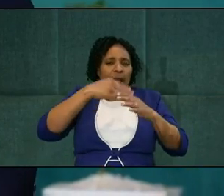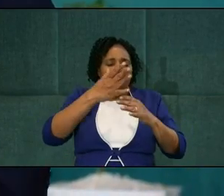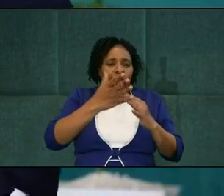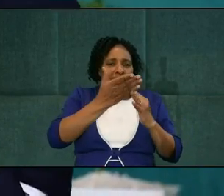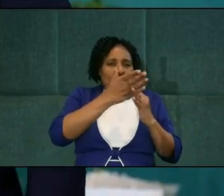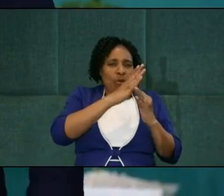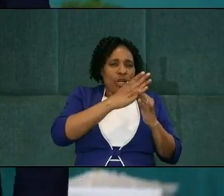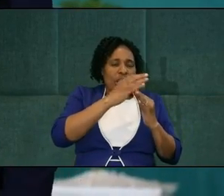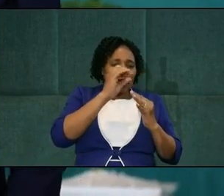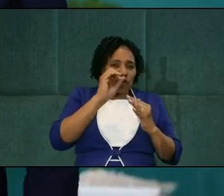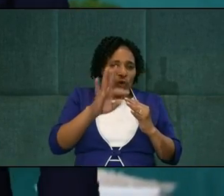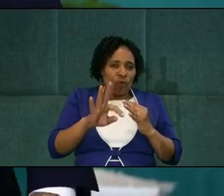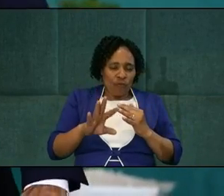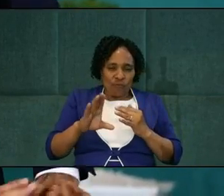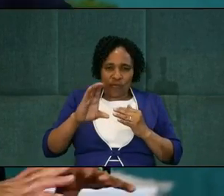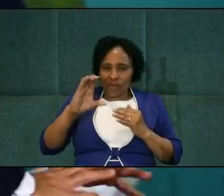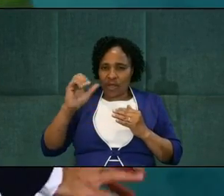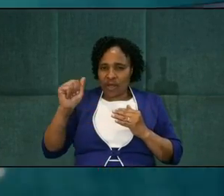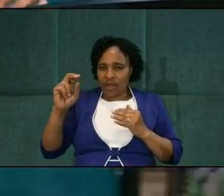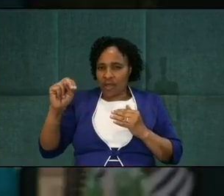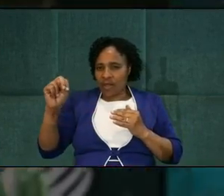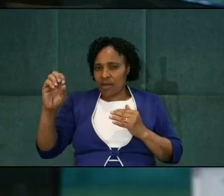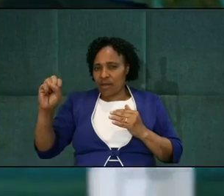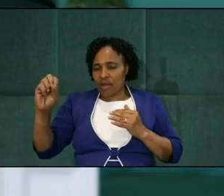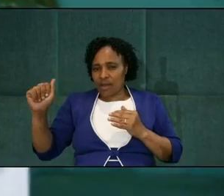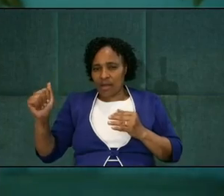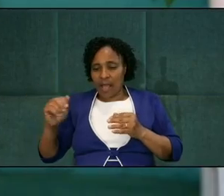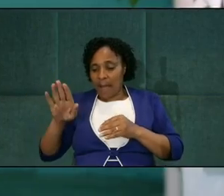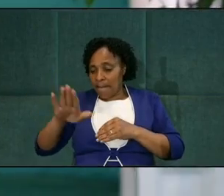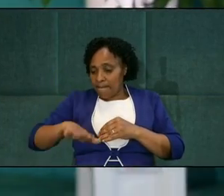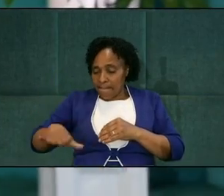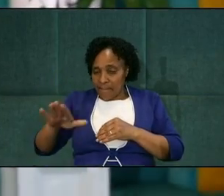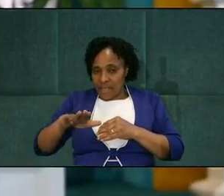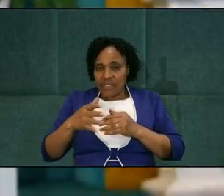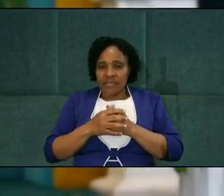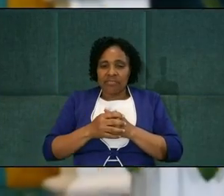Canaan at a place called Kanesh Barnea.